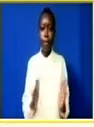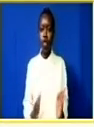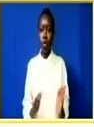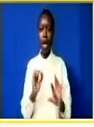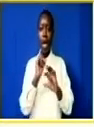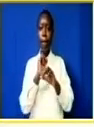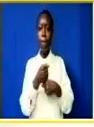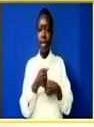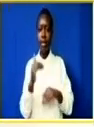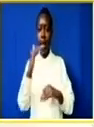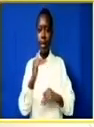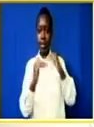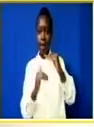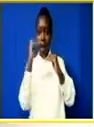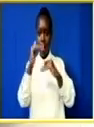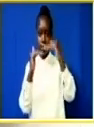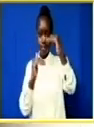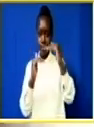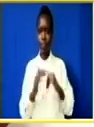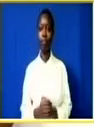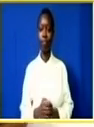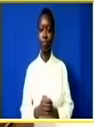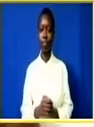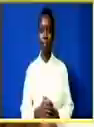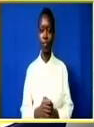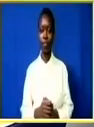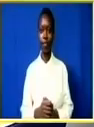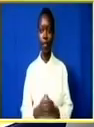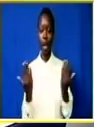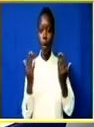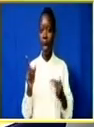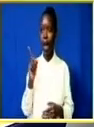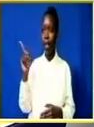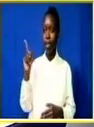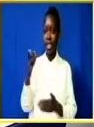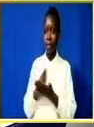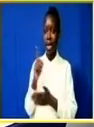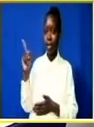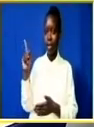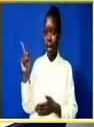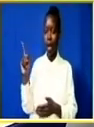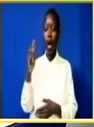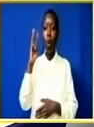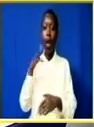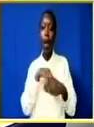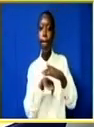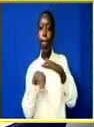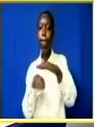a staircase mm. feature mm. where on this part here, this is where the person is going to plant